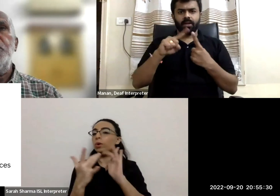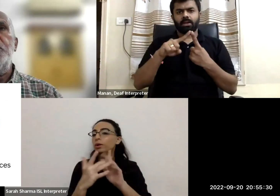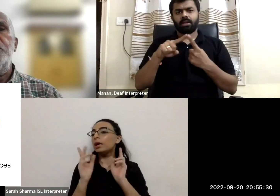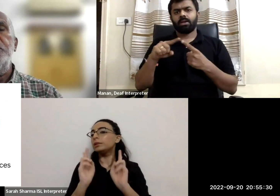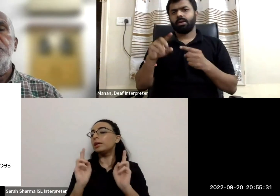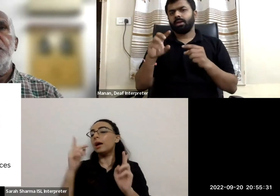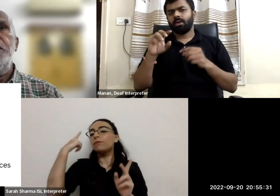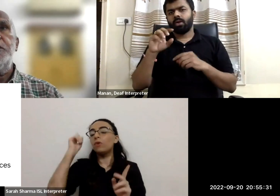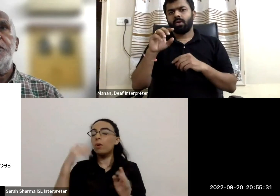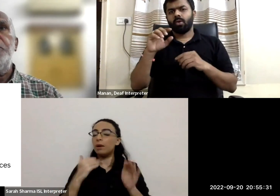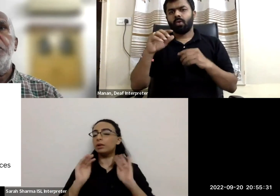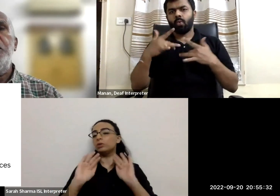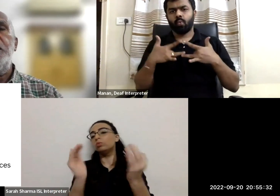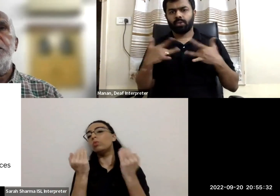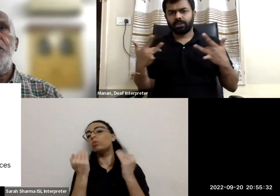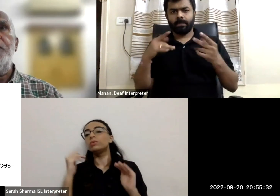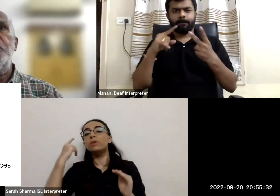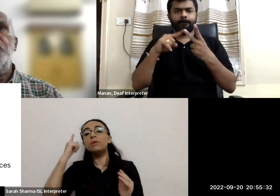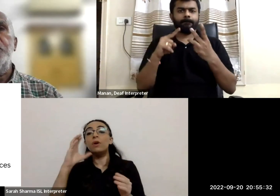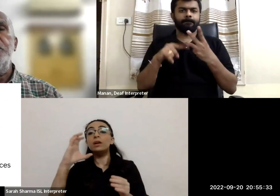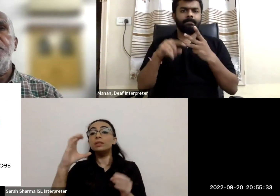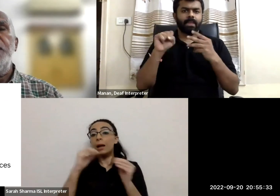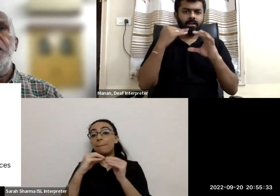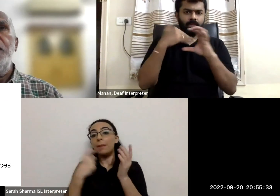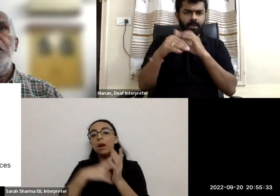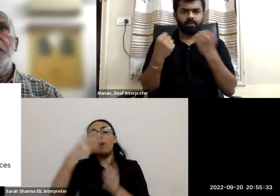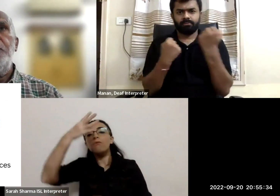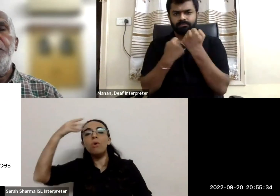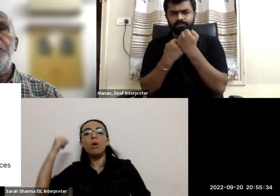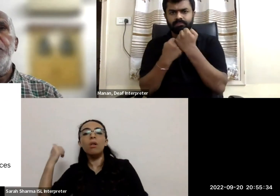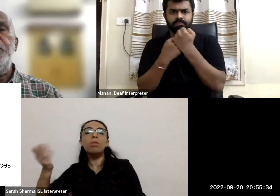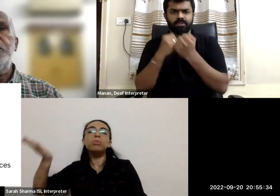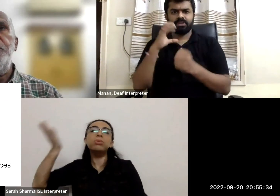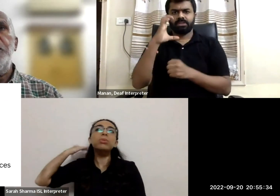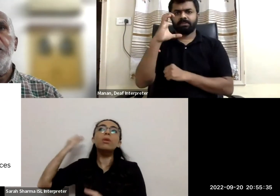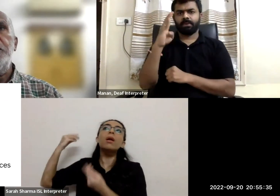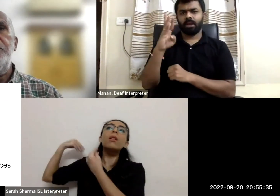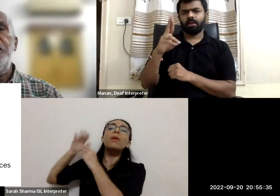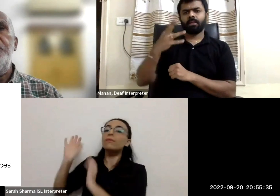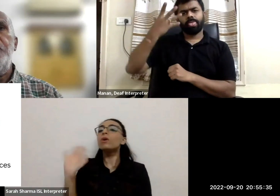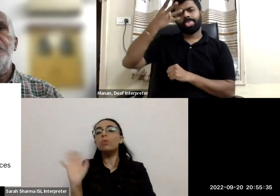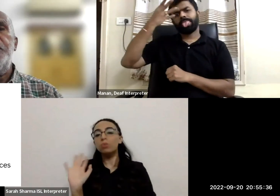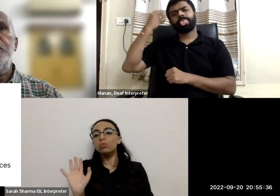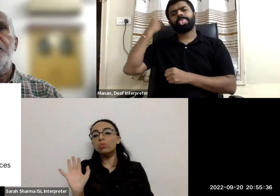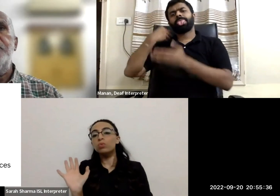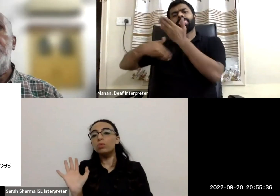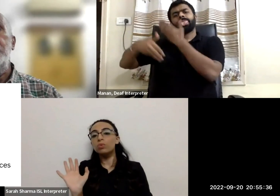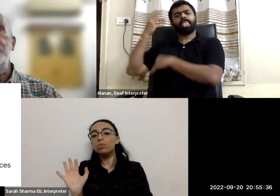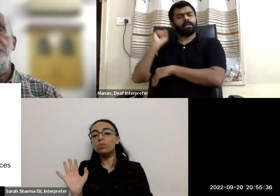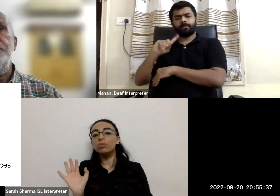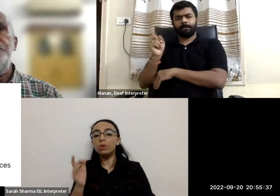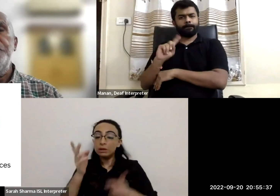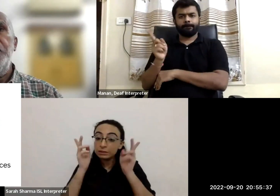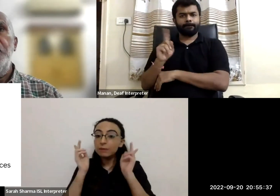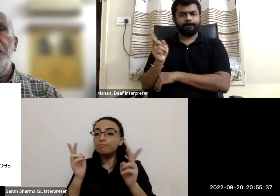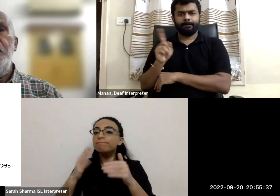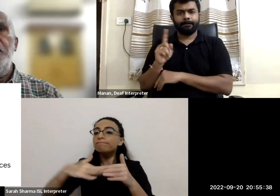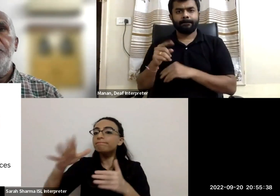to ensure that CBR is not forgotten and people with disabilities living in poverty are not